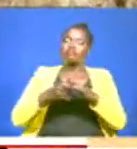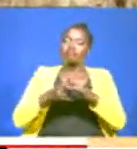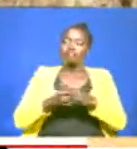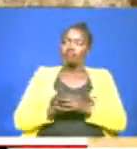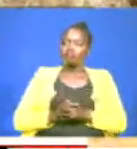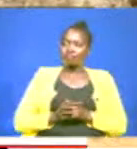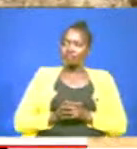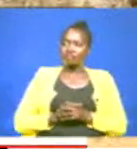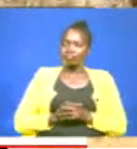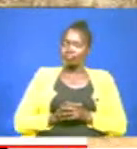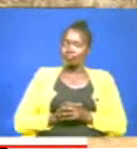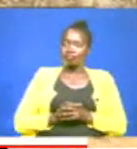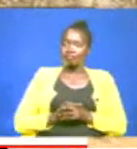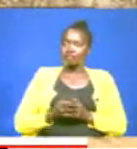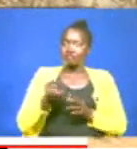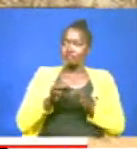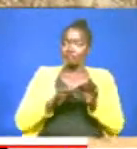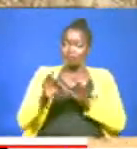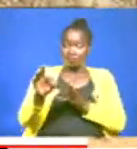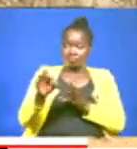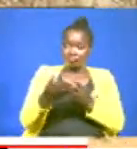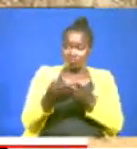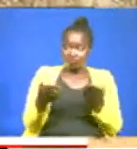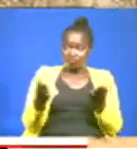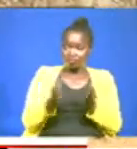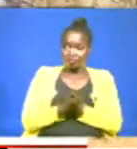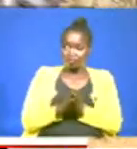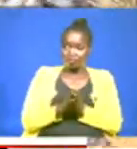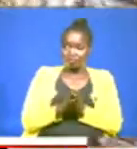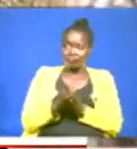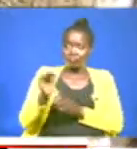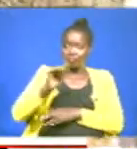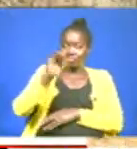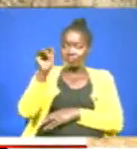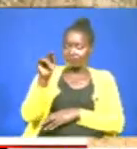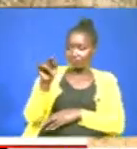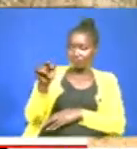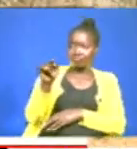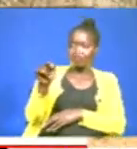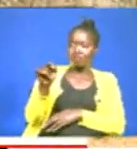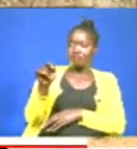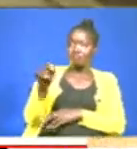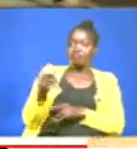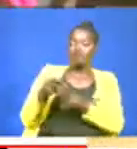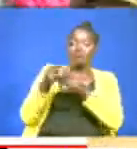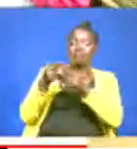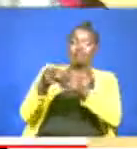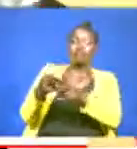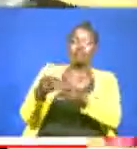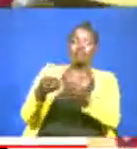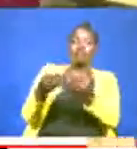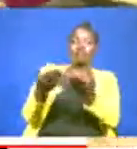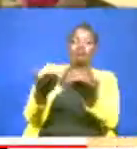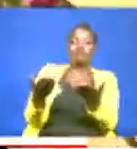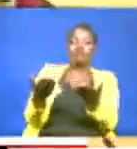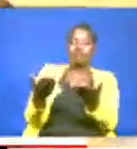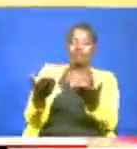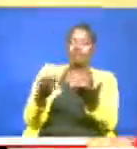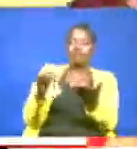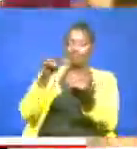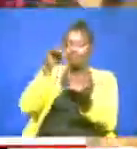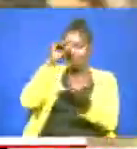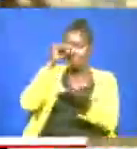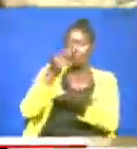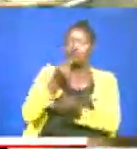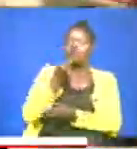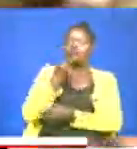A few kilometers from the grave is the Moru na Yeche Mountain, which was named after her. The county government of